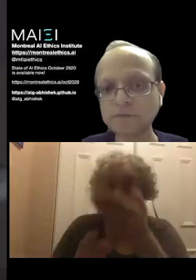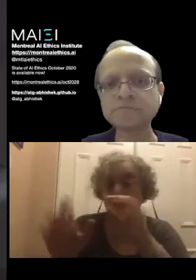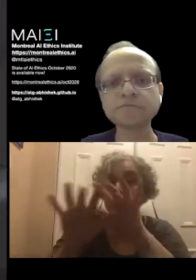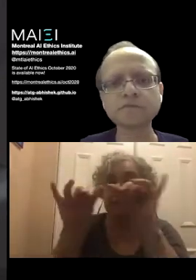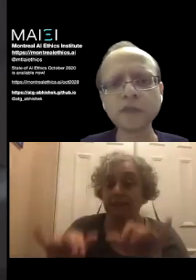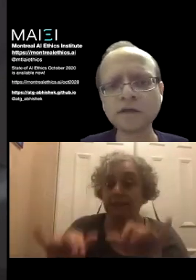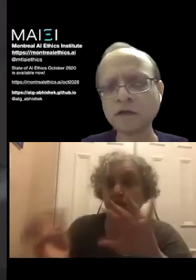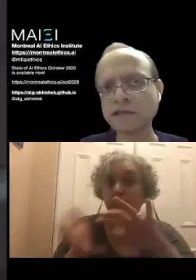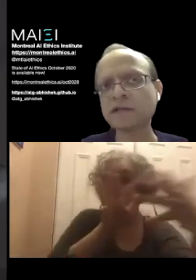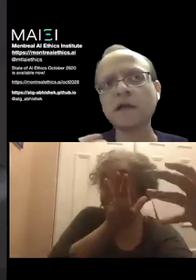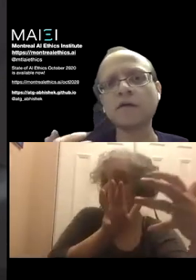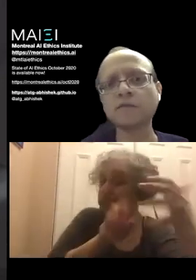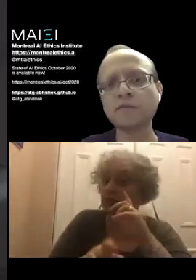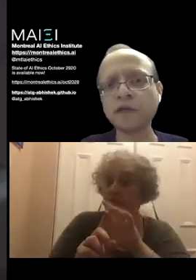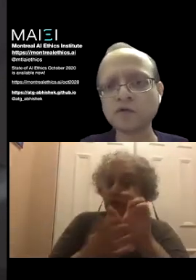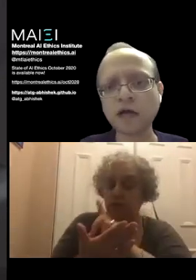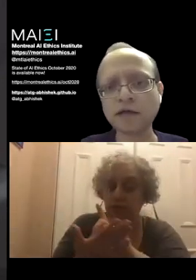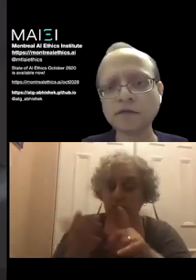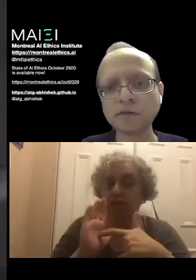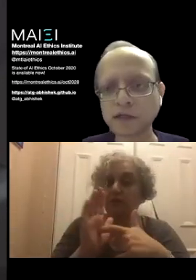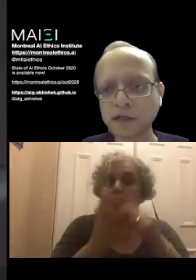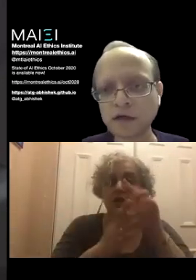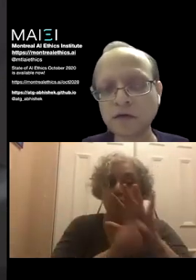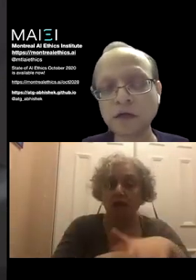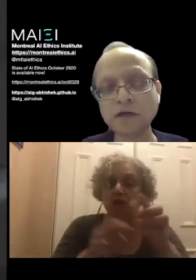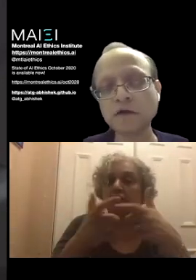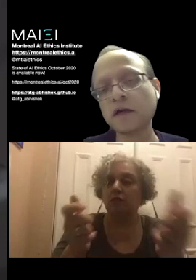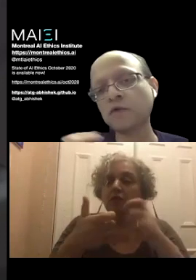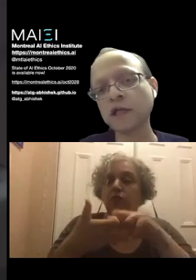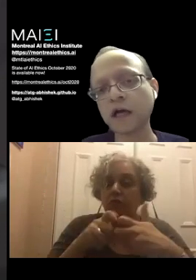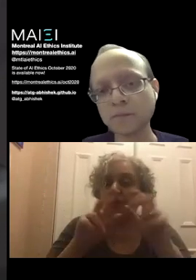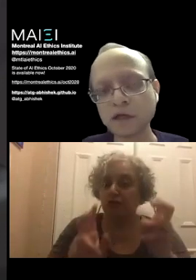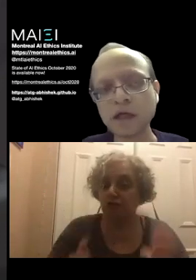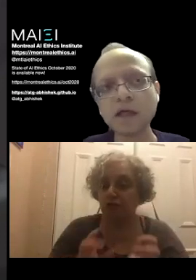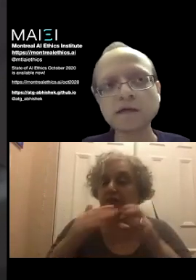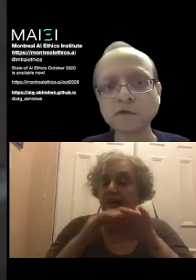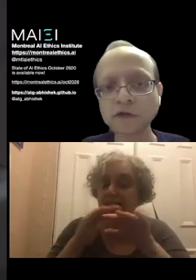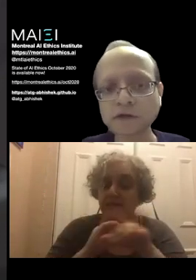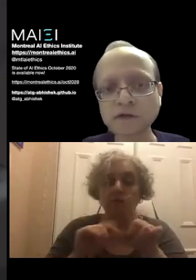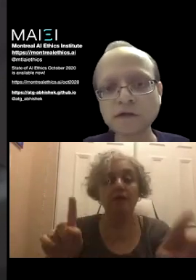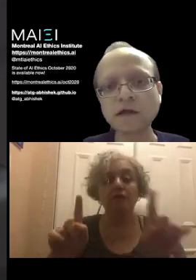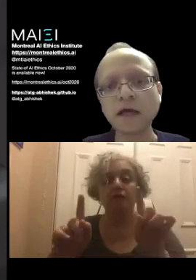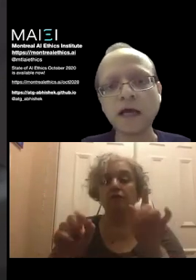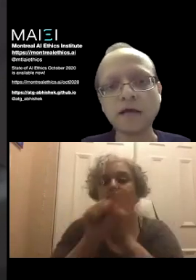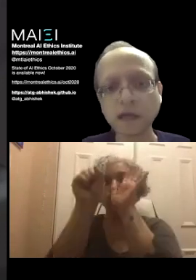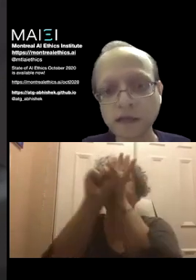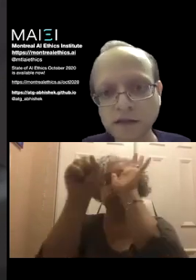fail. So let's be proactive in bringing